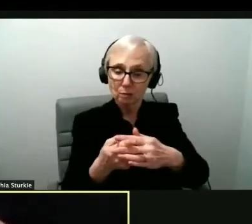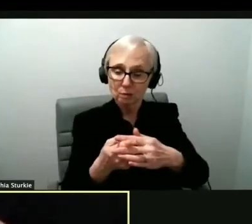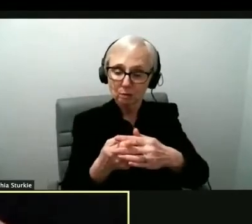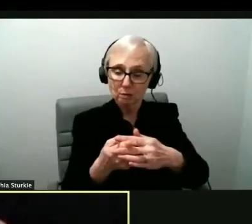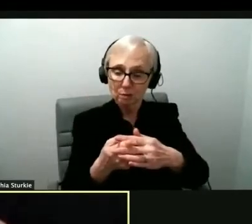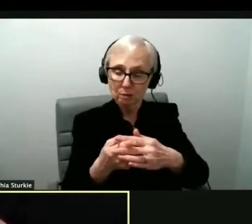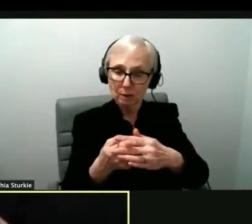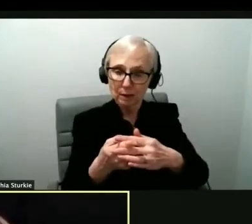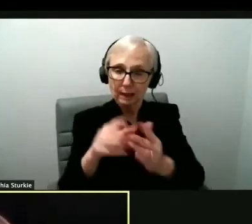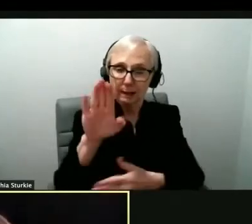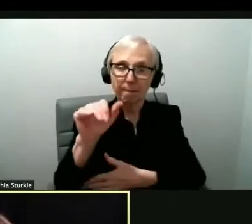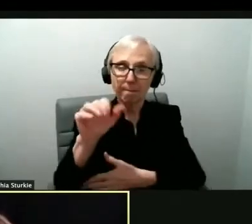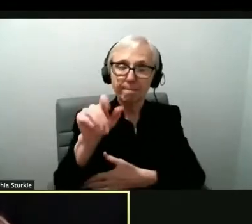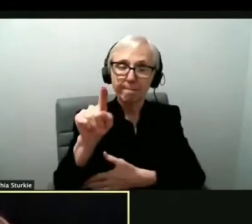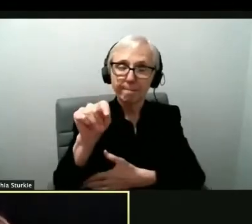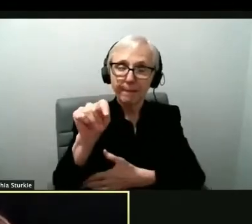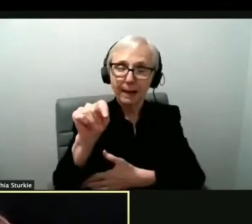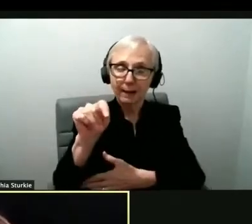in ballot order.